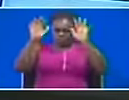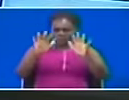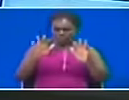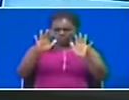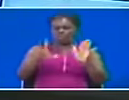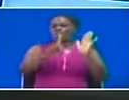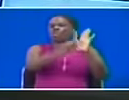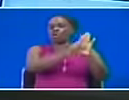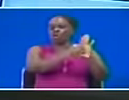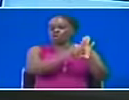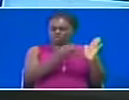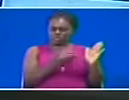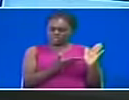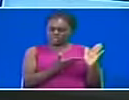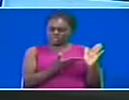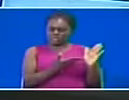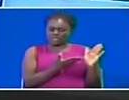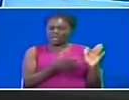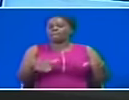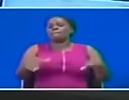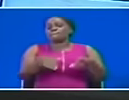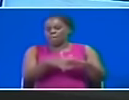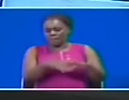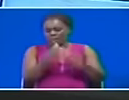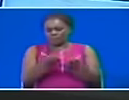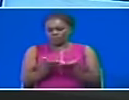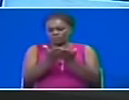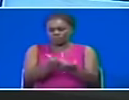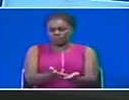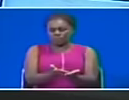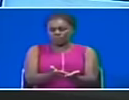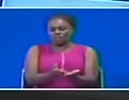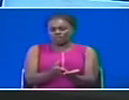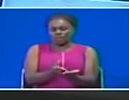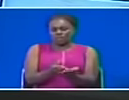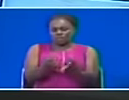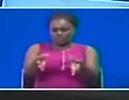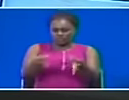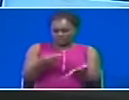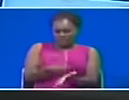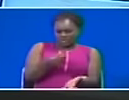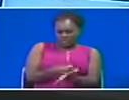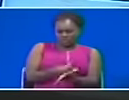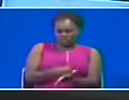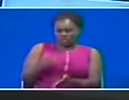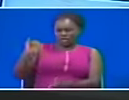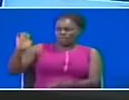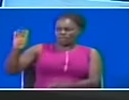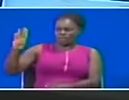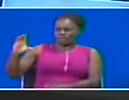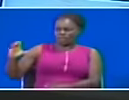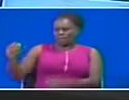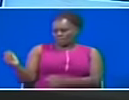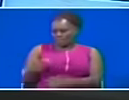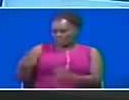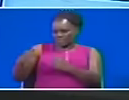finance laws. The law currently requires that members submit their financial details to the Independent Electoral and Boundaries Commission